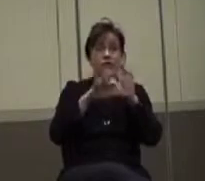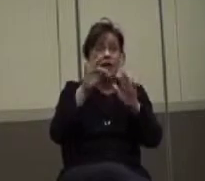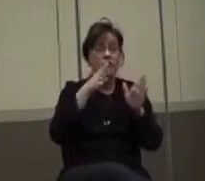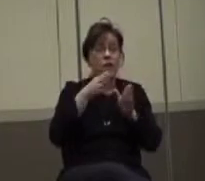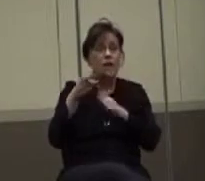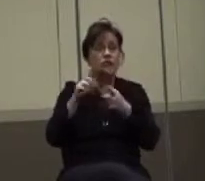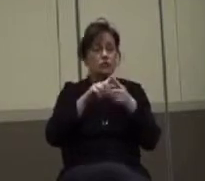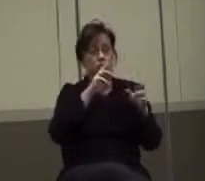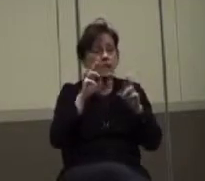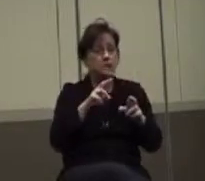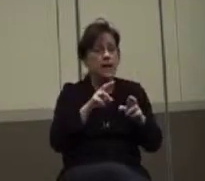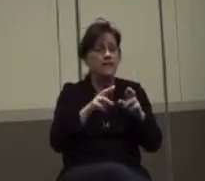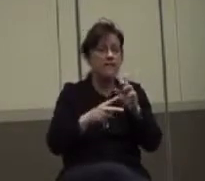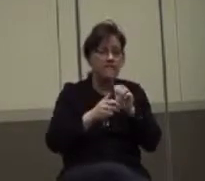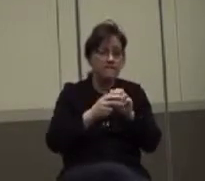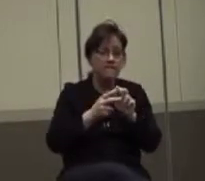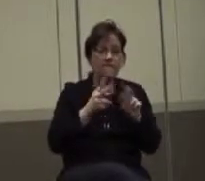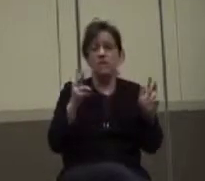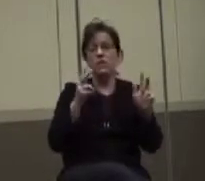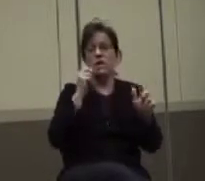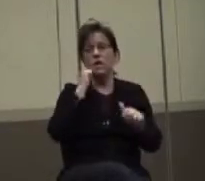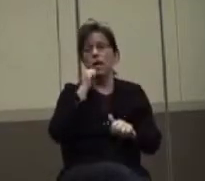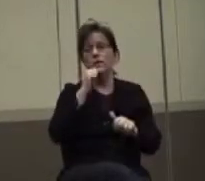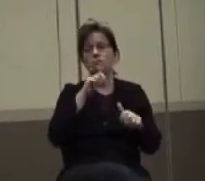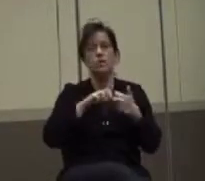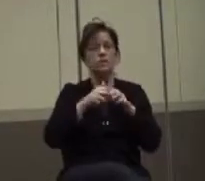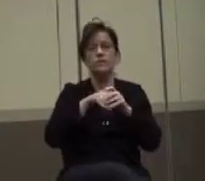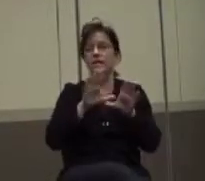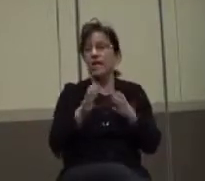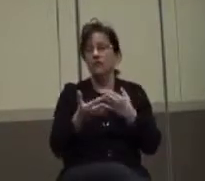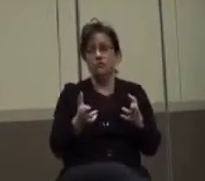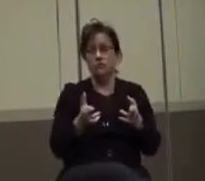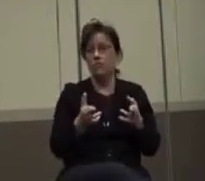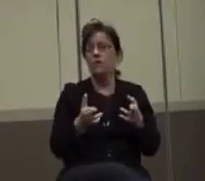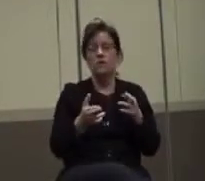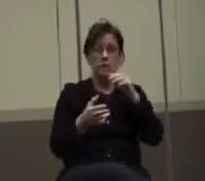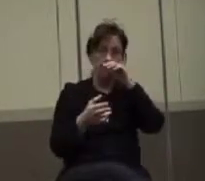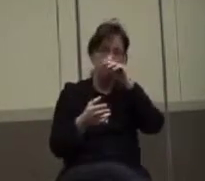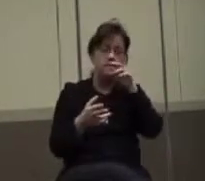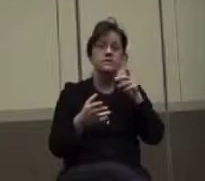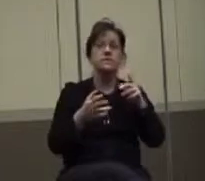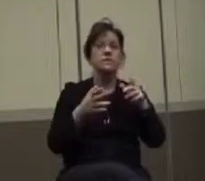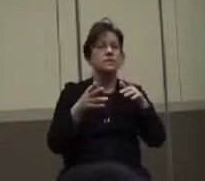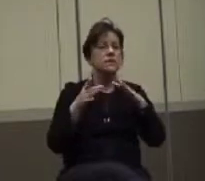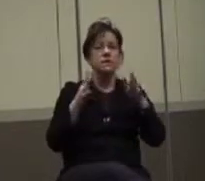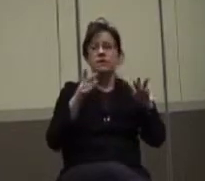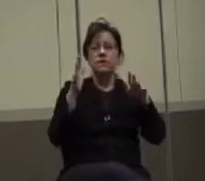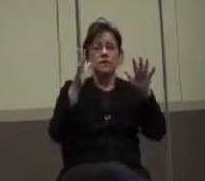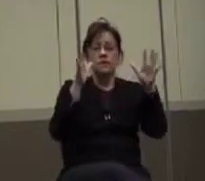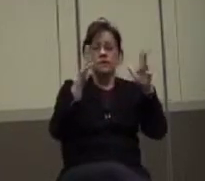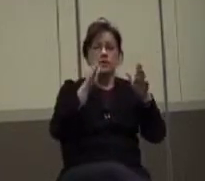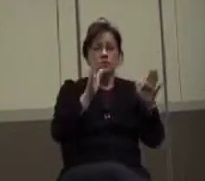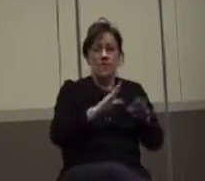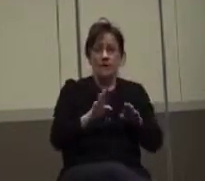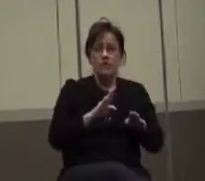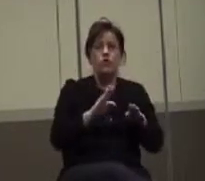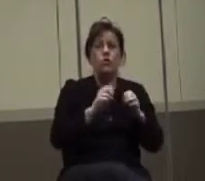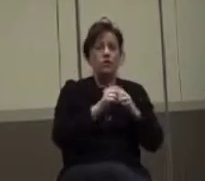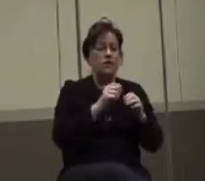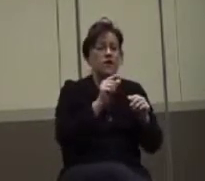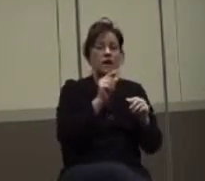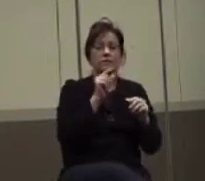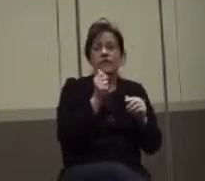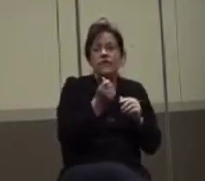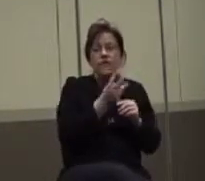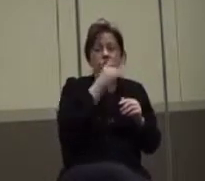very common problem we have in classrooms, and that's that we're going to have this high rate behavior by a small number of kids. And nobody's ever talked to you about maybe